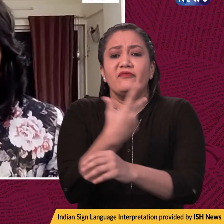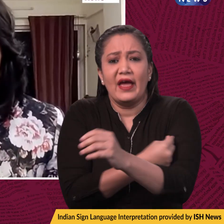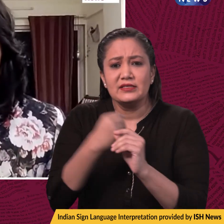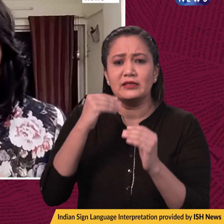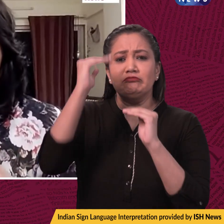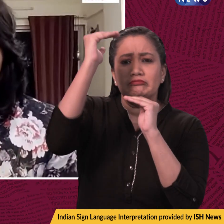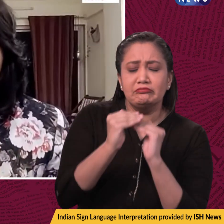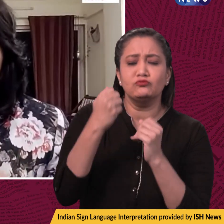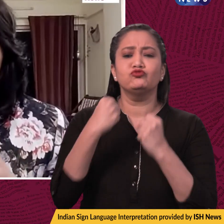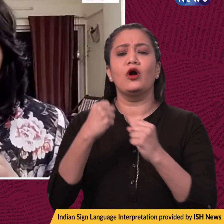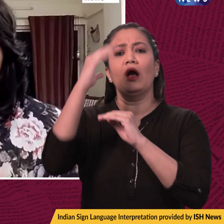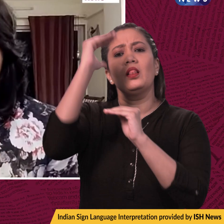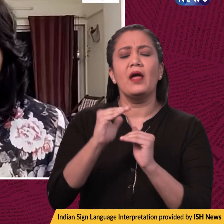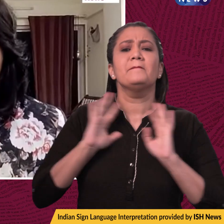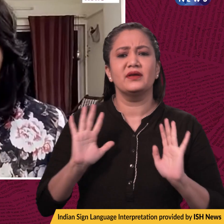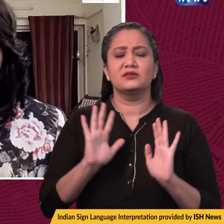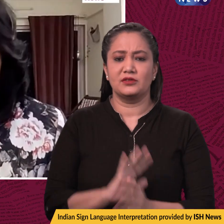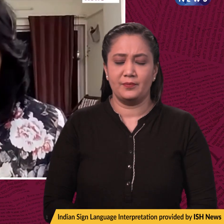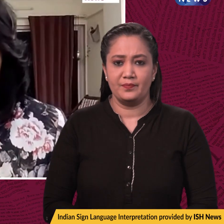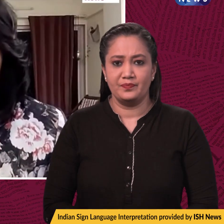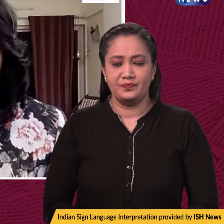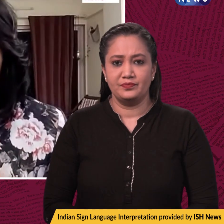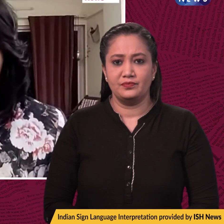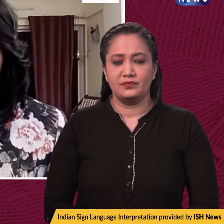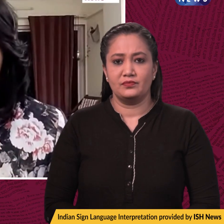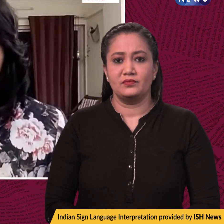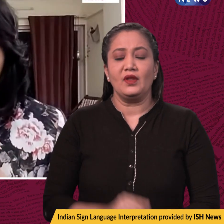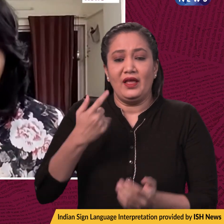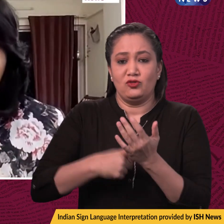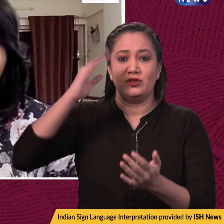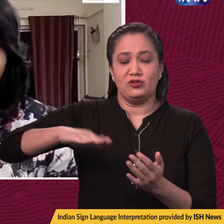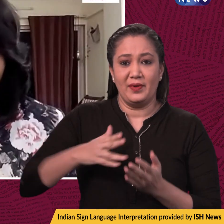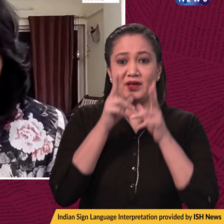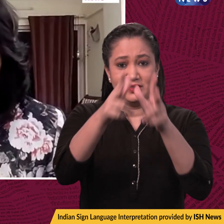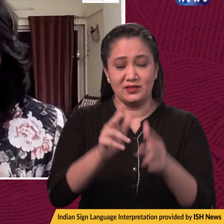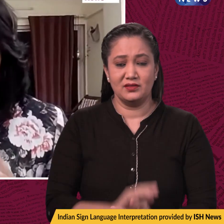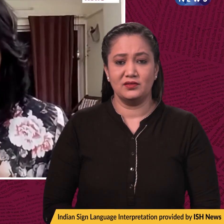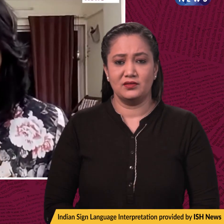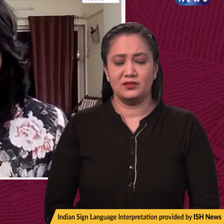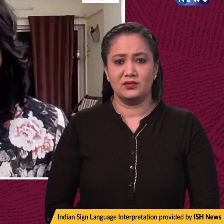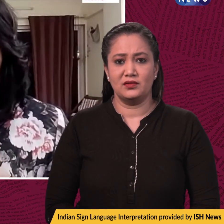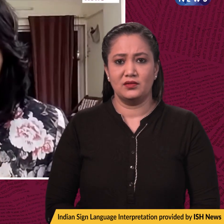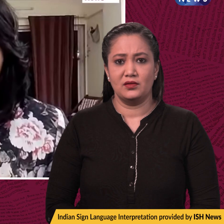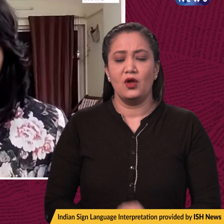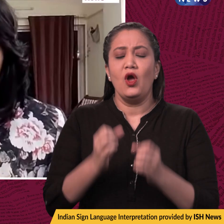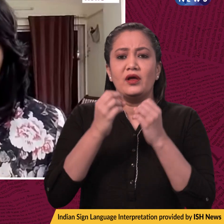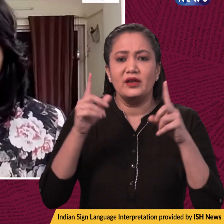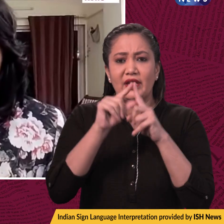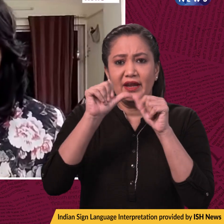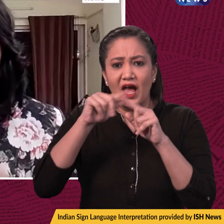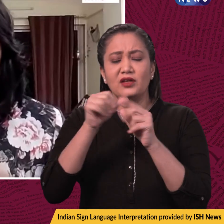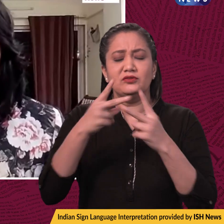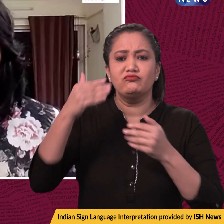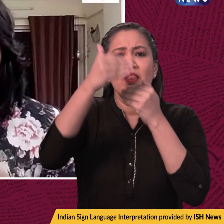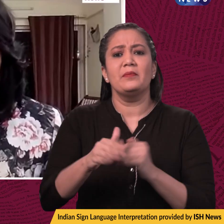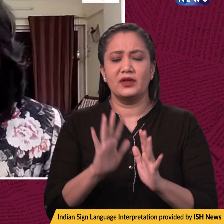the efficacy of existing vaccines. Now, in a written reply in the Rajya Sabha, he said, and I quote, there are limited available